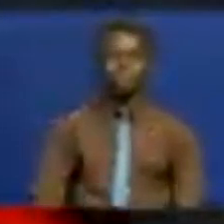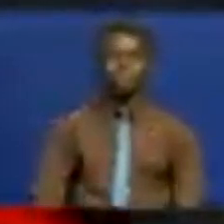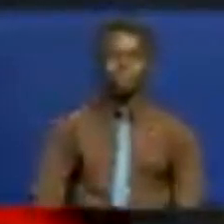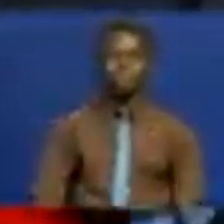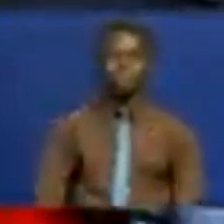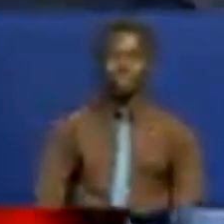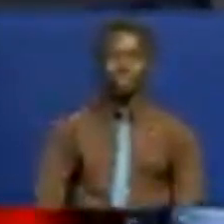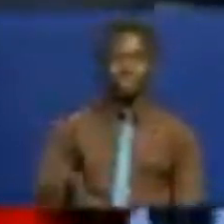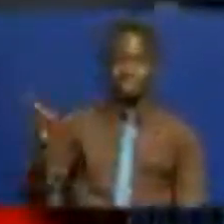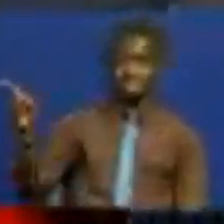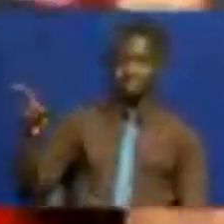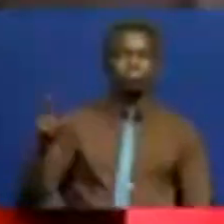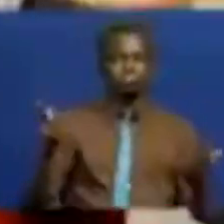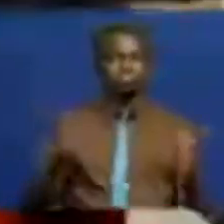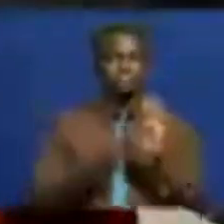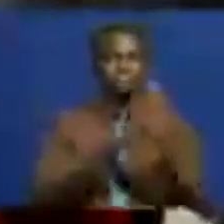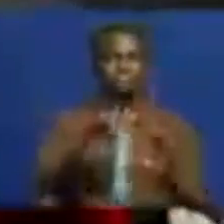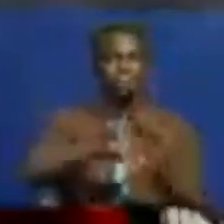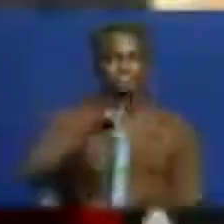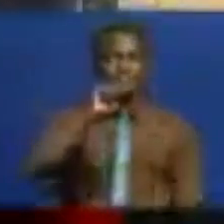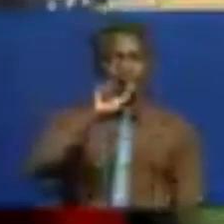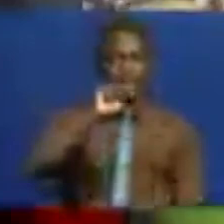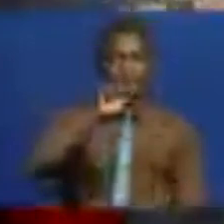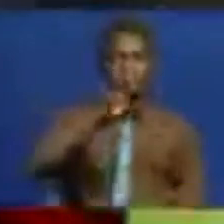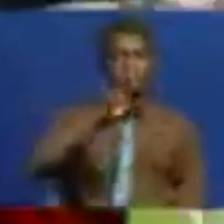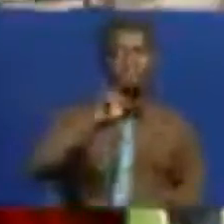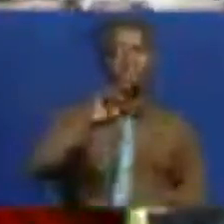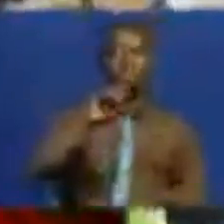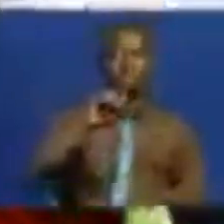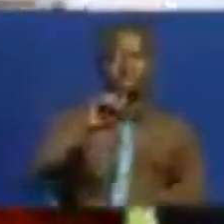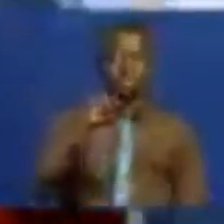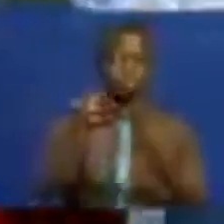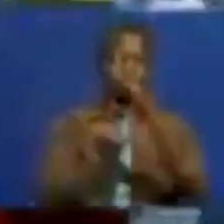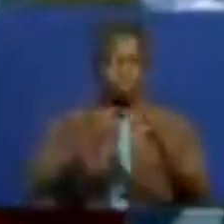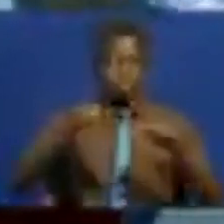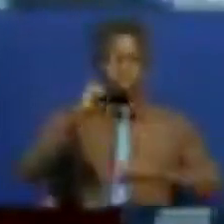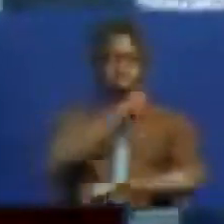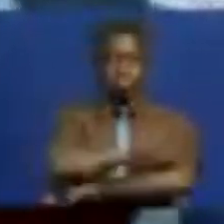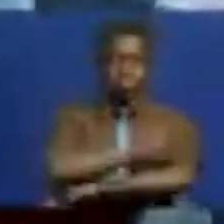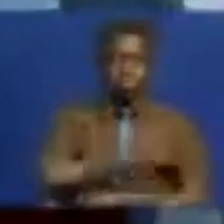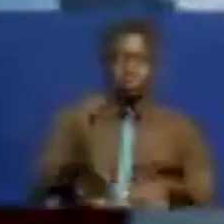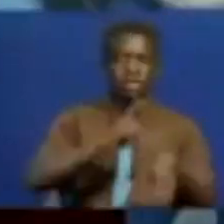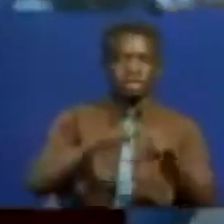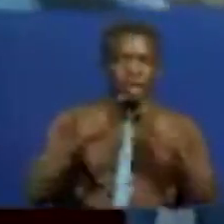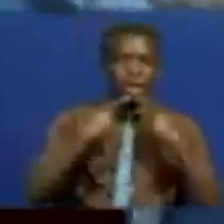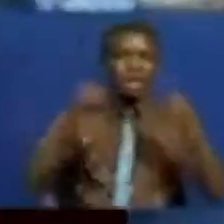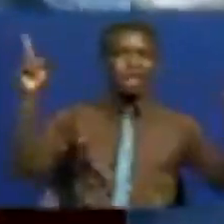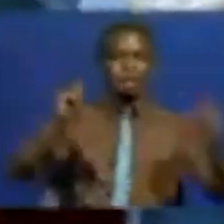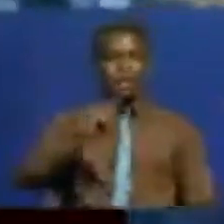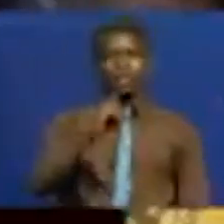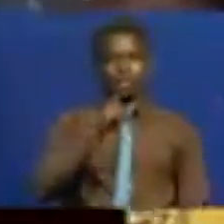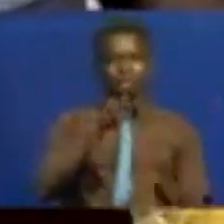These were the scenes at Tender Care Junior Academy after the official announcement of the KCPE results by the Education Cabinet Secretary Ezekiel